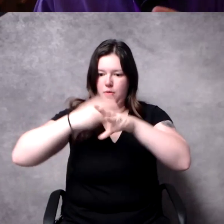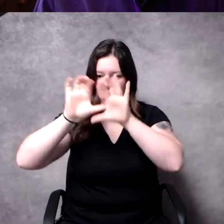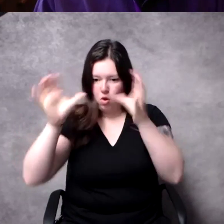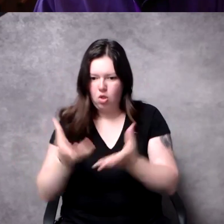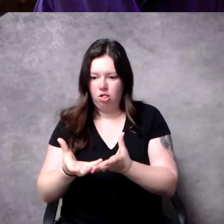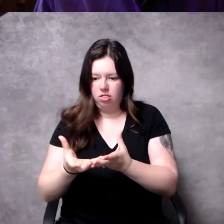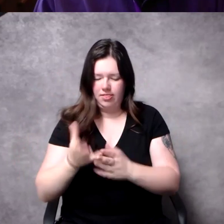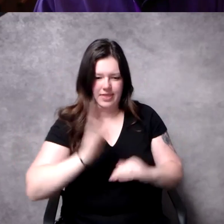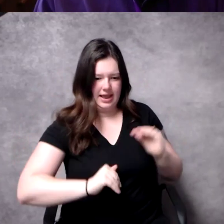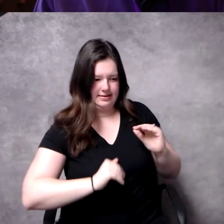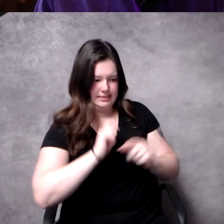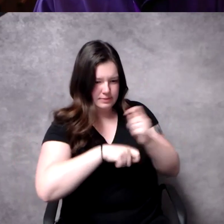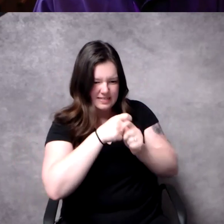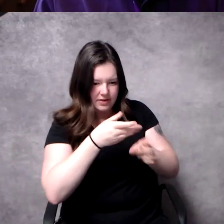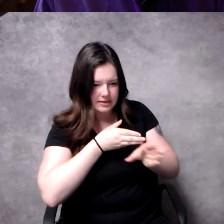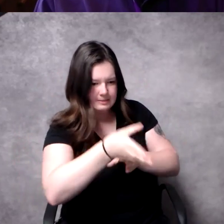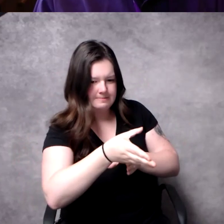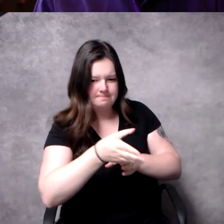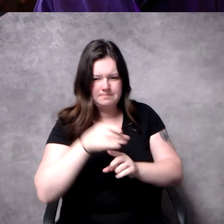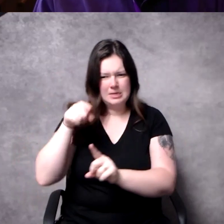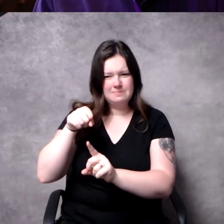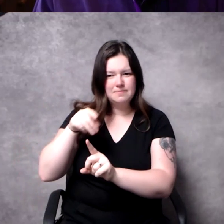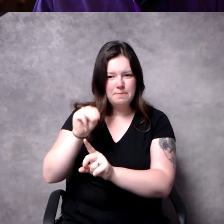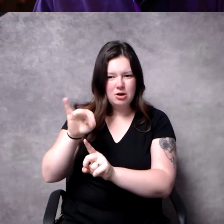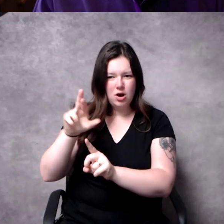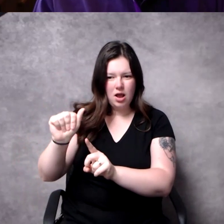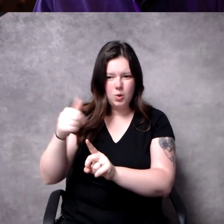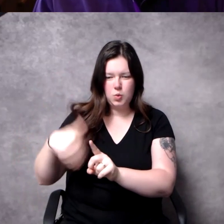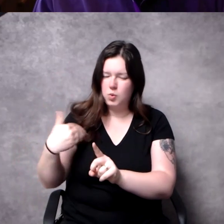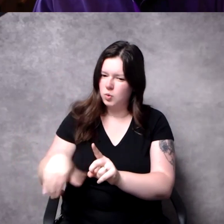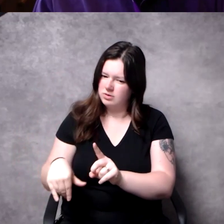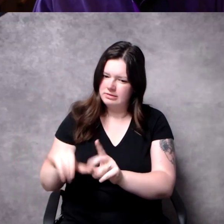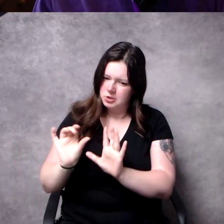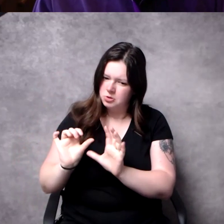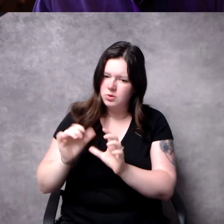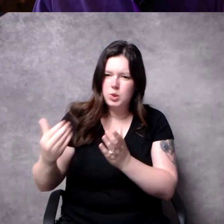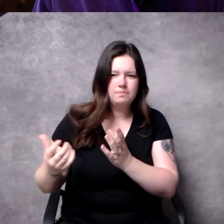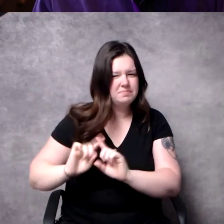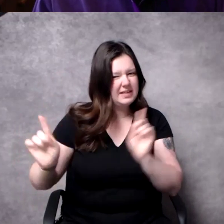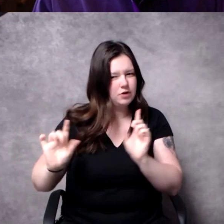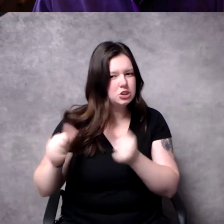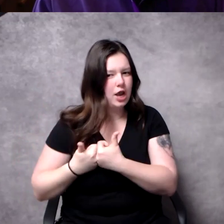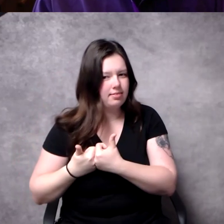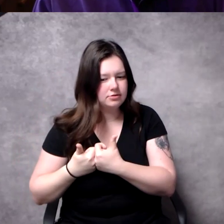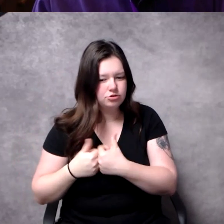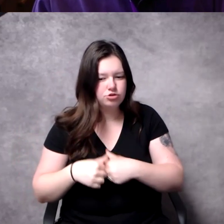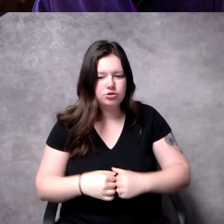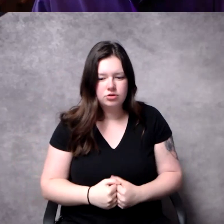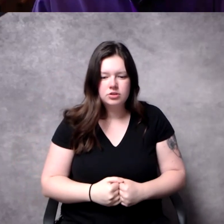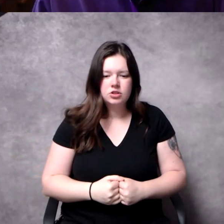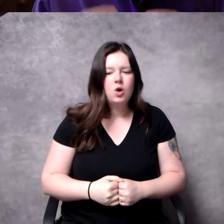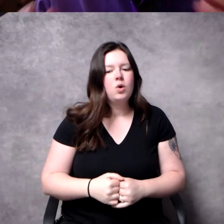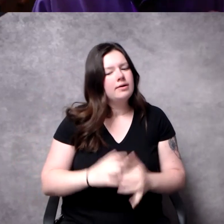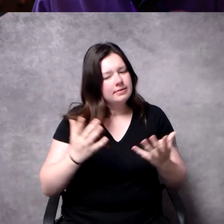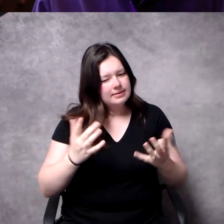very different beast, I would say. And so I think the first thing is whether or not the kind of research you're